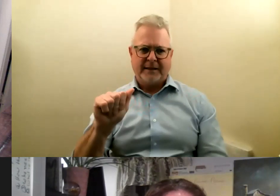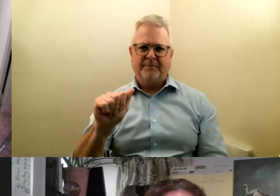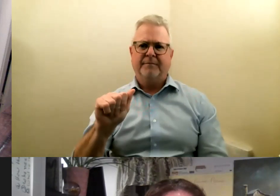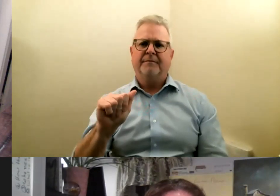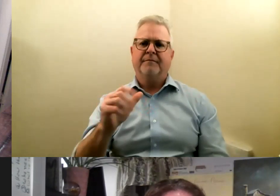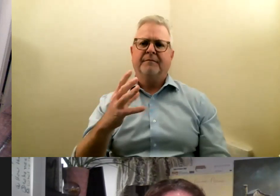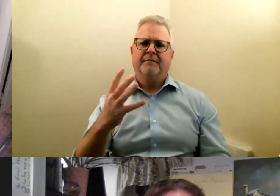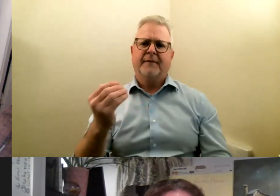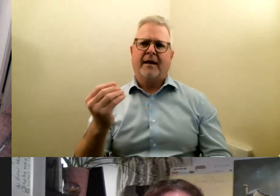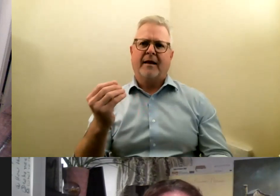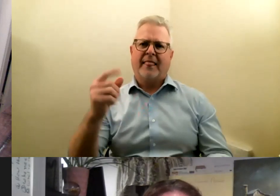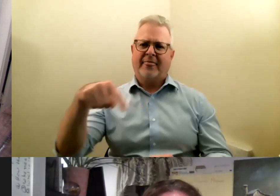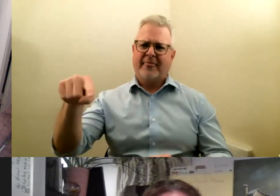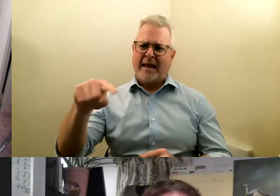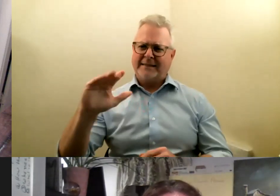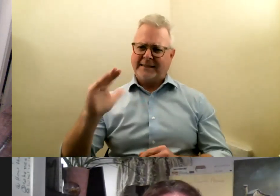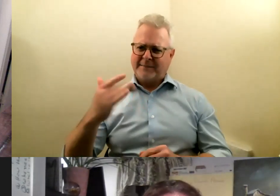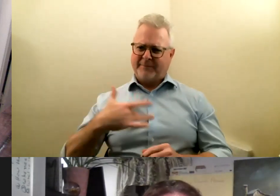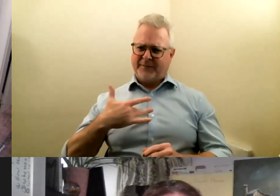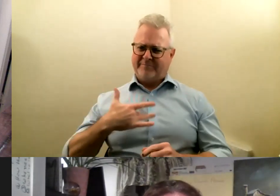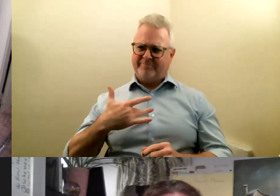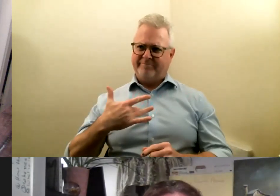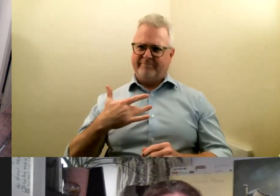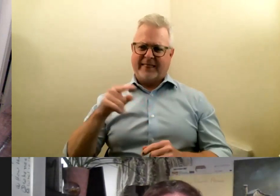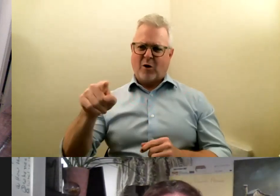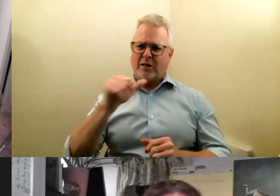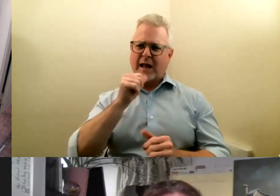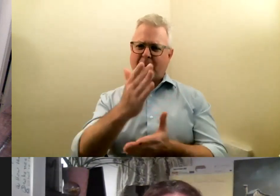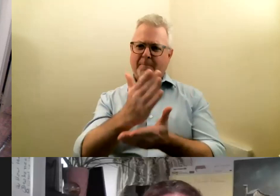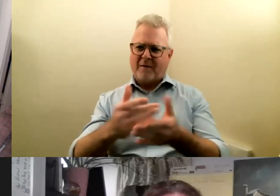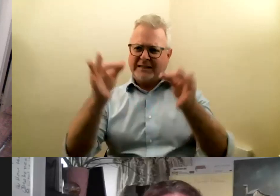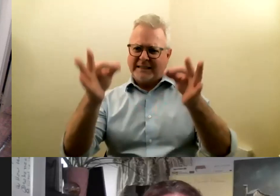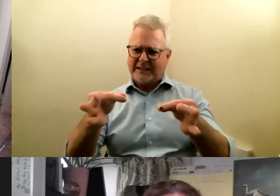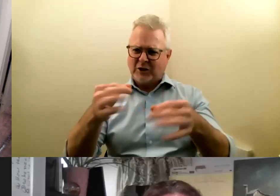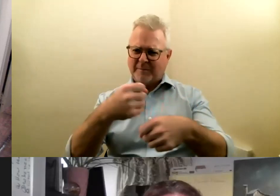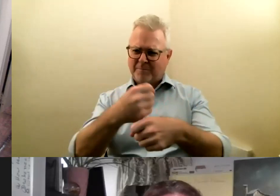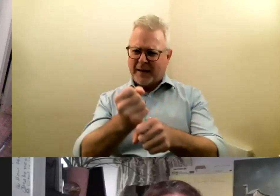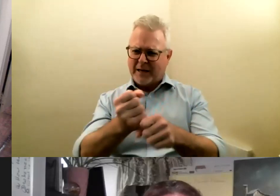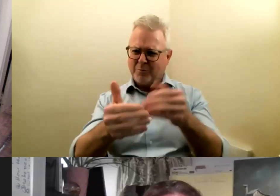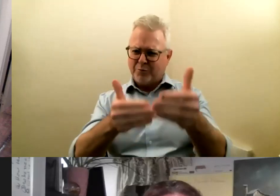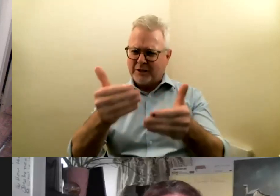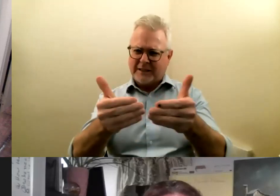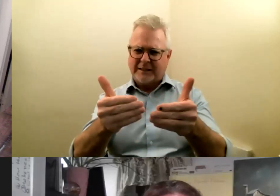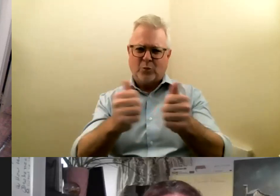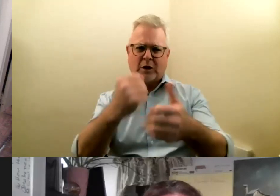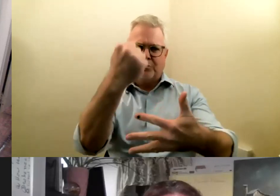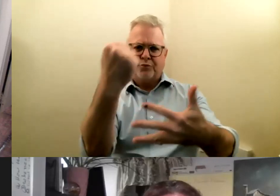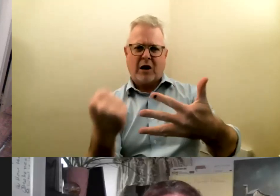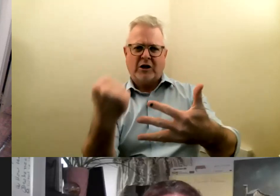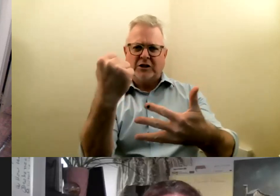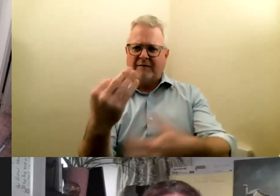in terms of disability in general, why do people feel that they're not part of the